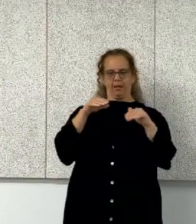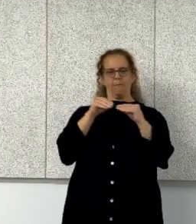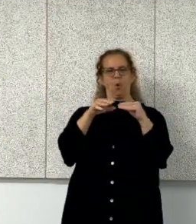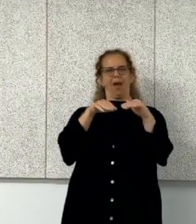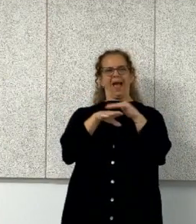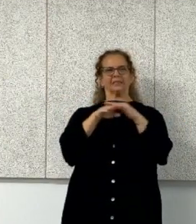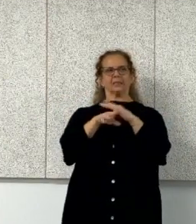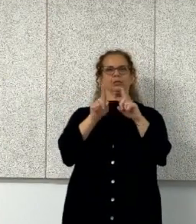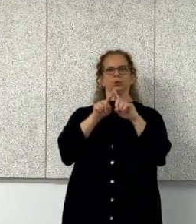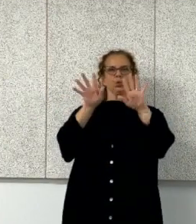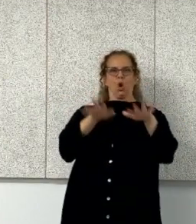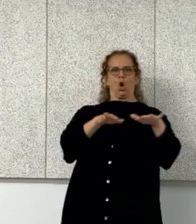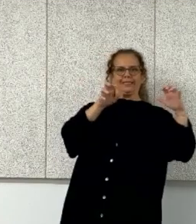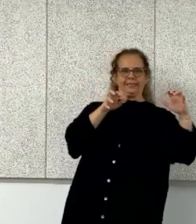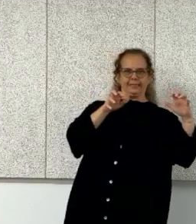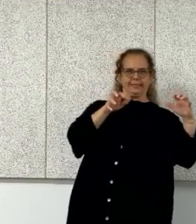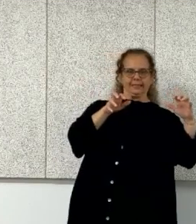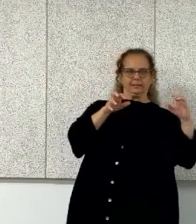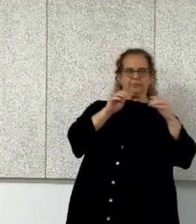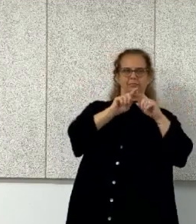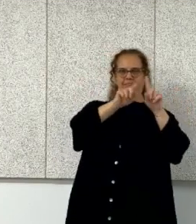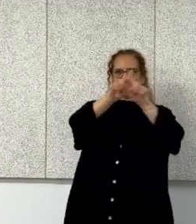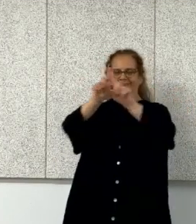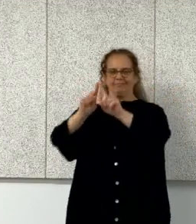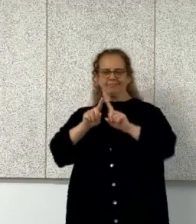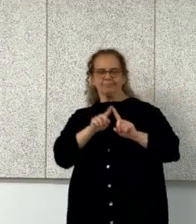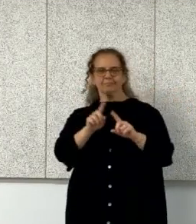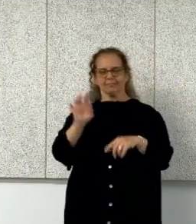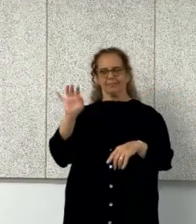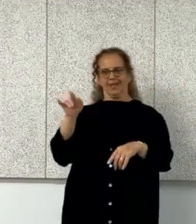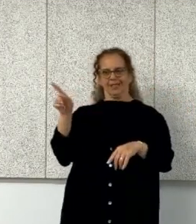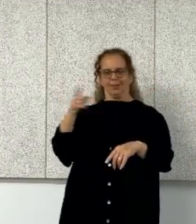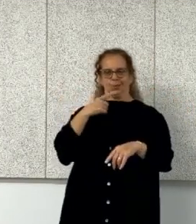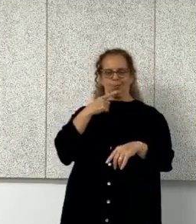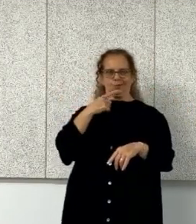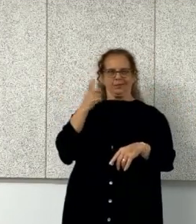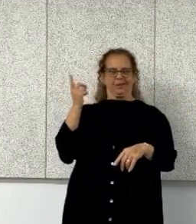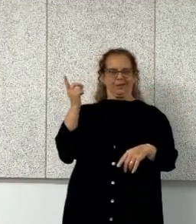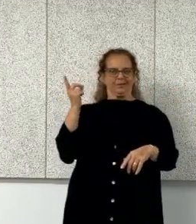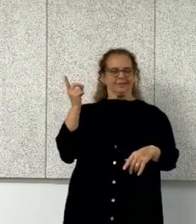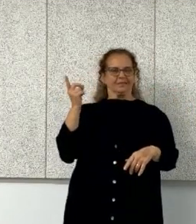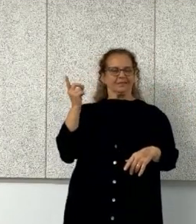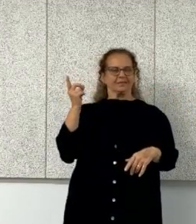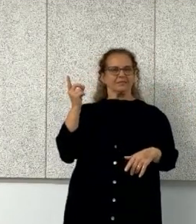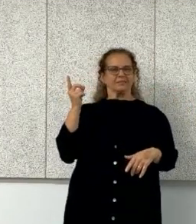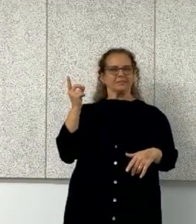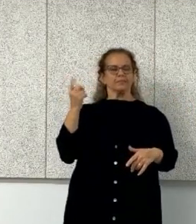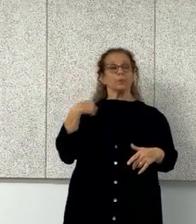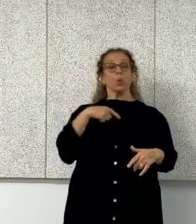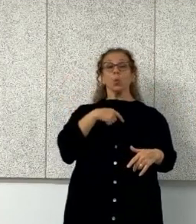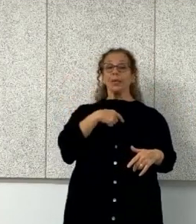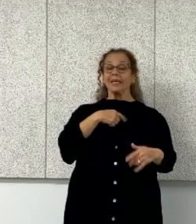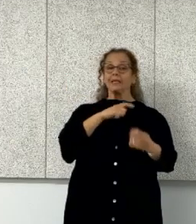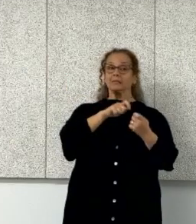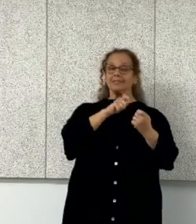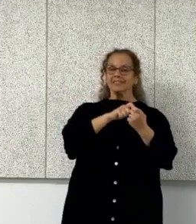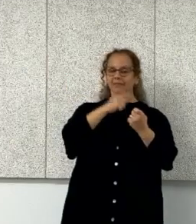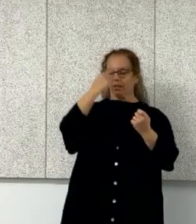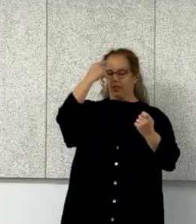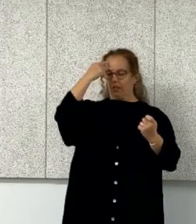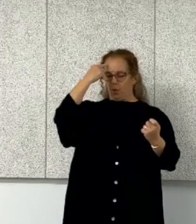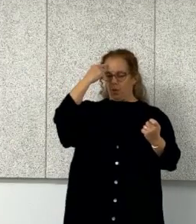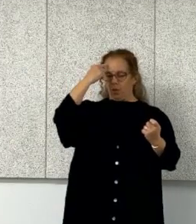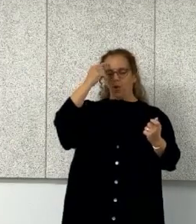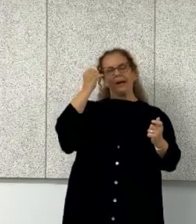audiences? Of course, that is like the realm that you exist in. And you know, we were specifically thinking, okay, well,